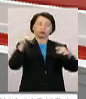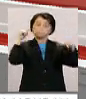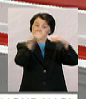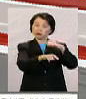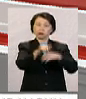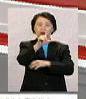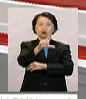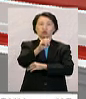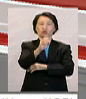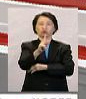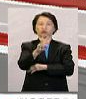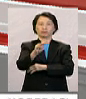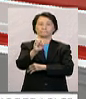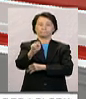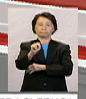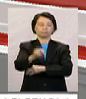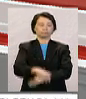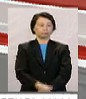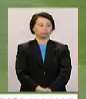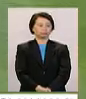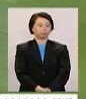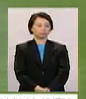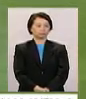negara Lokman Hakim Shamsuddin.